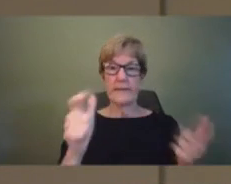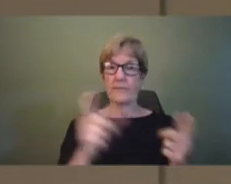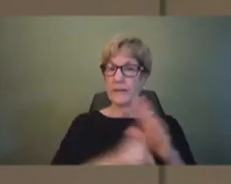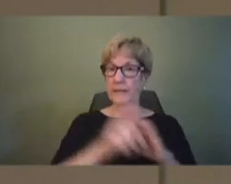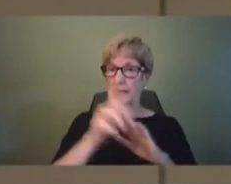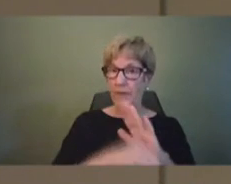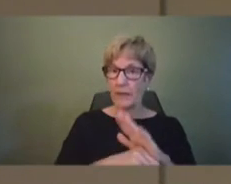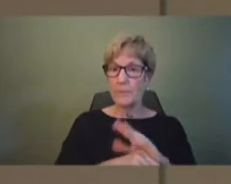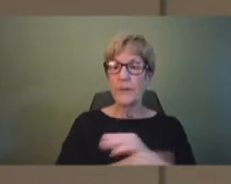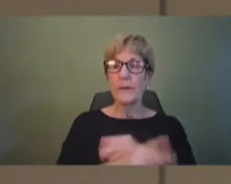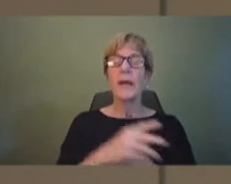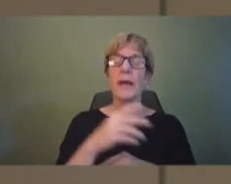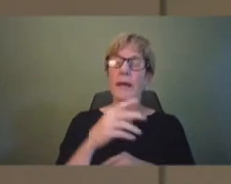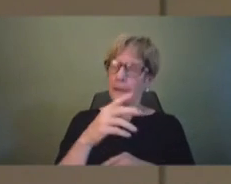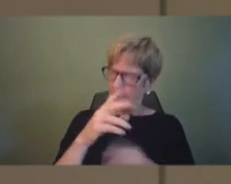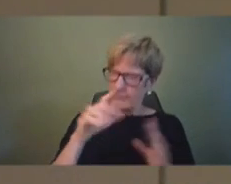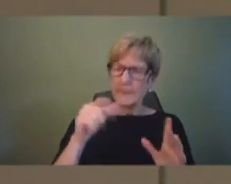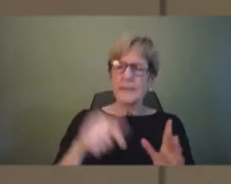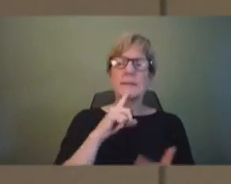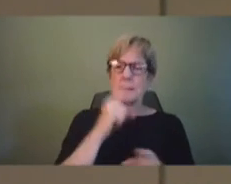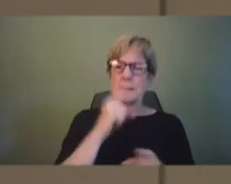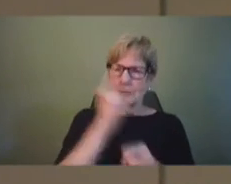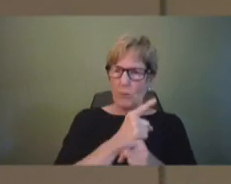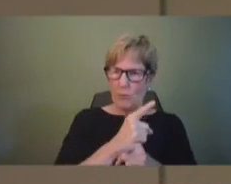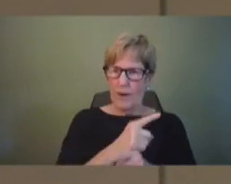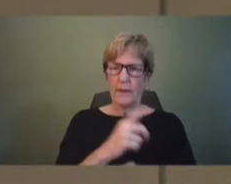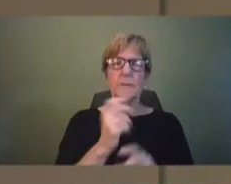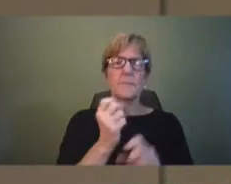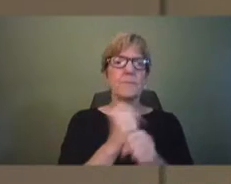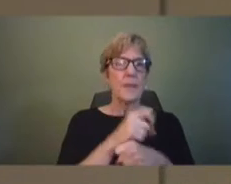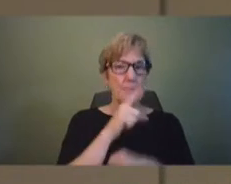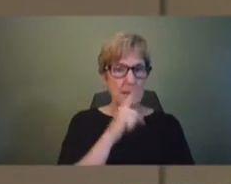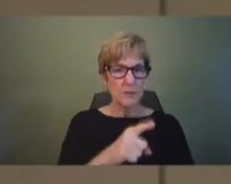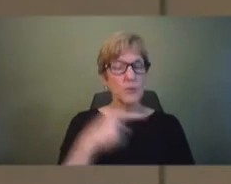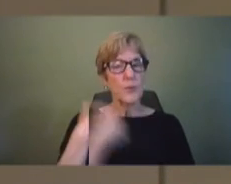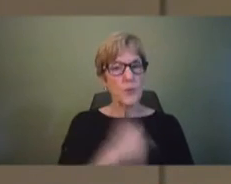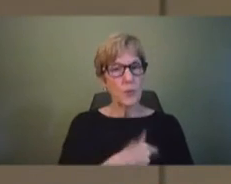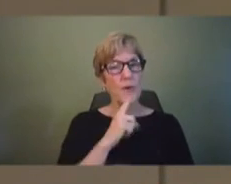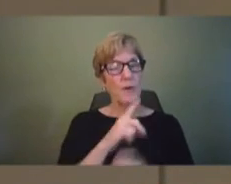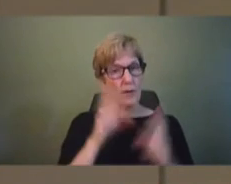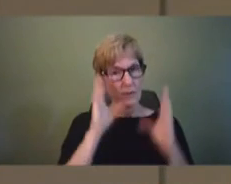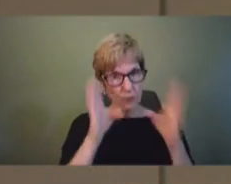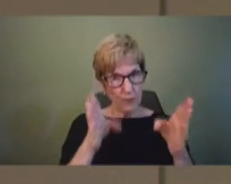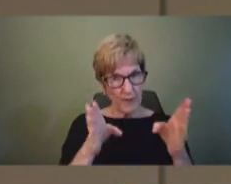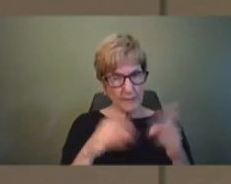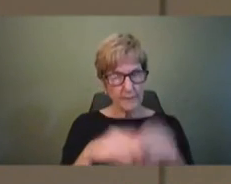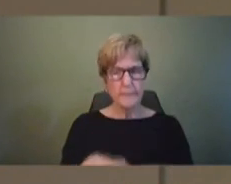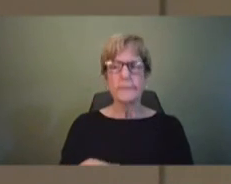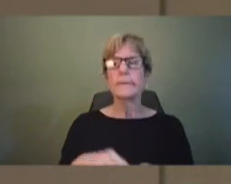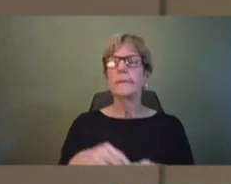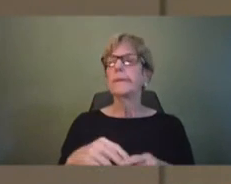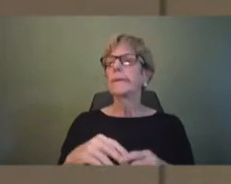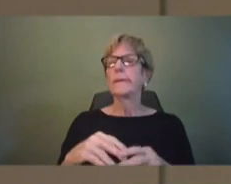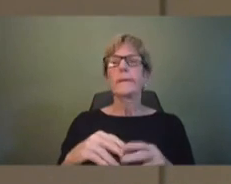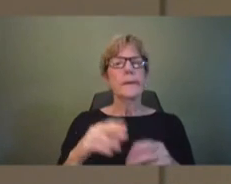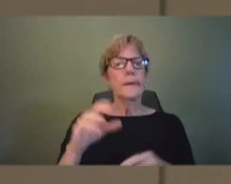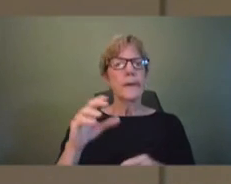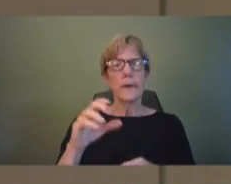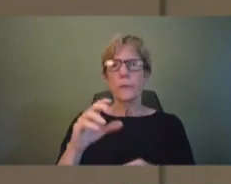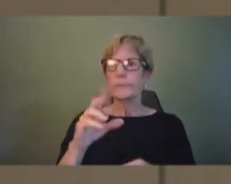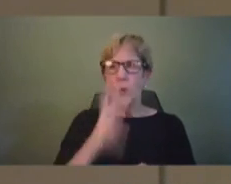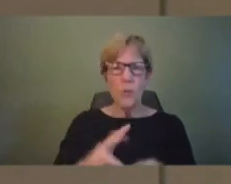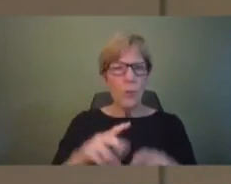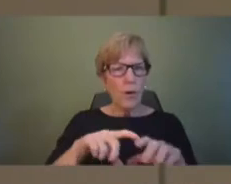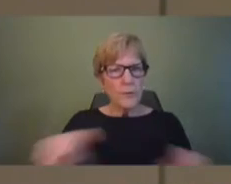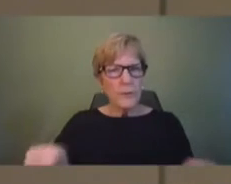to get this right um to make sure that we are addressing infrastructure needs as as well as Park